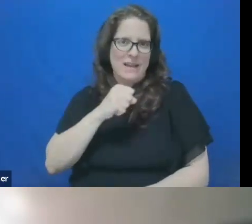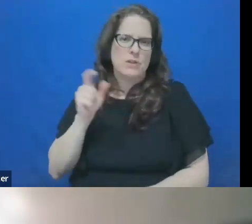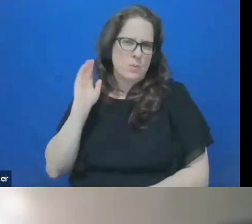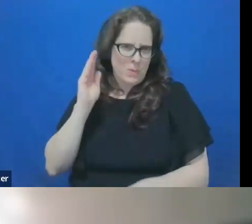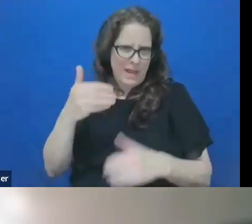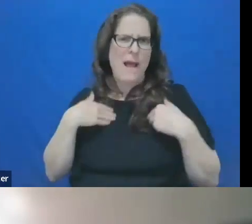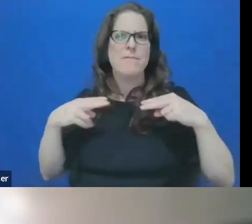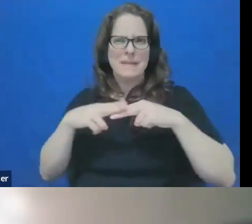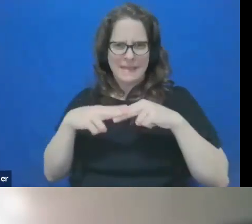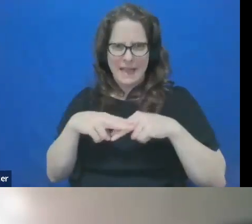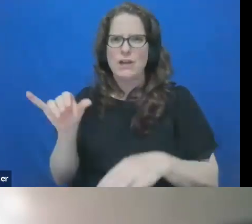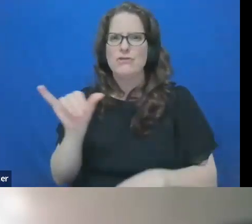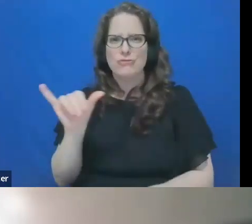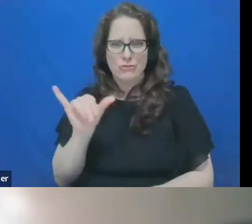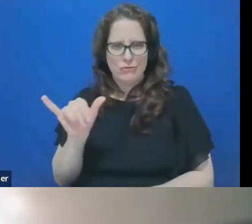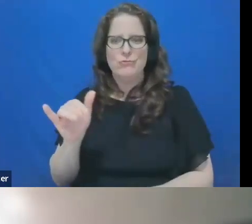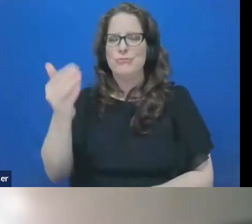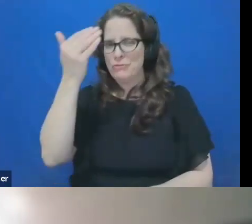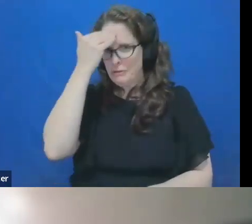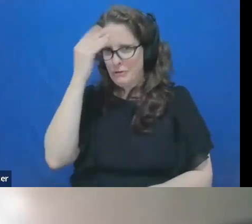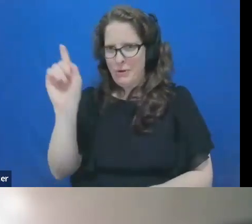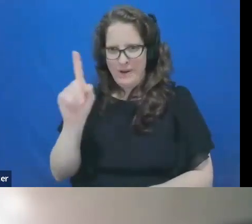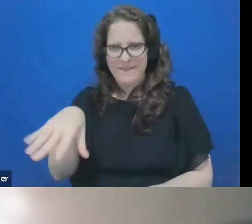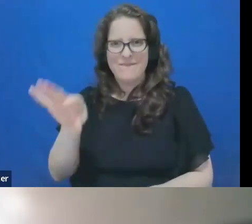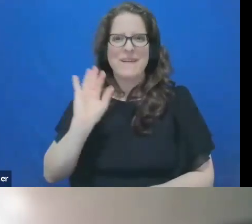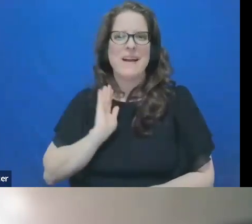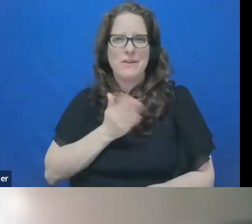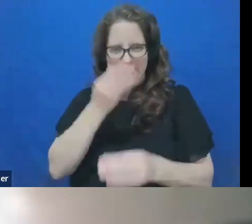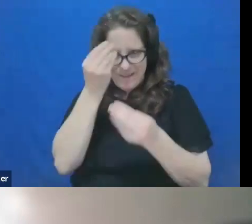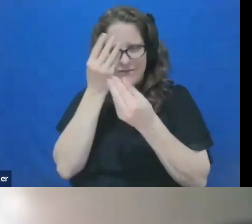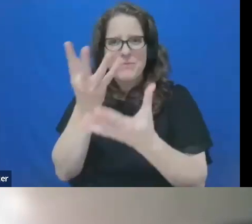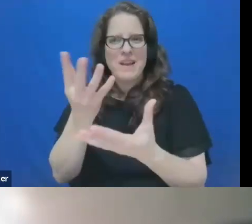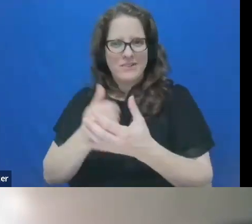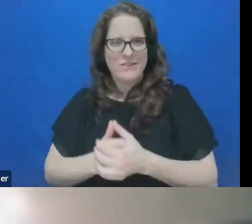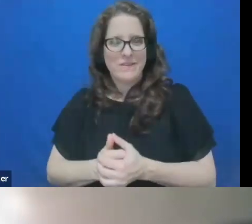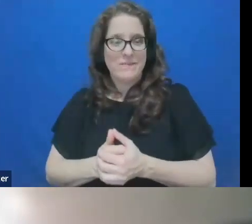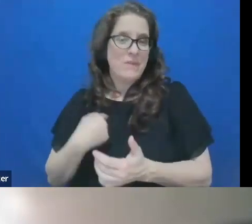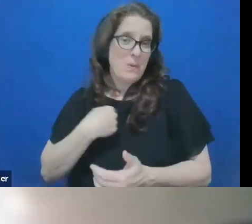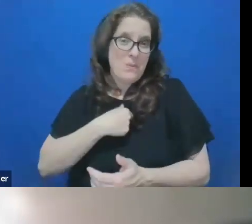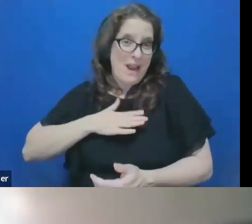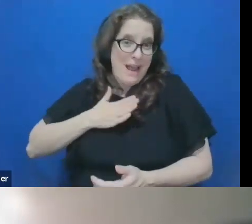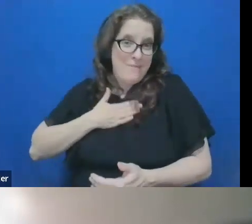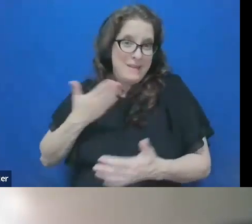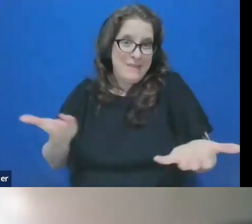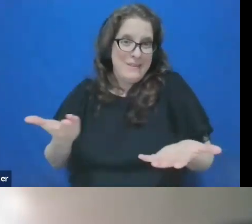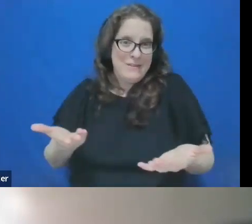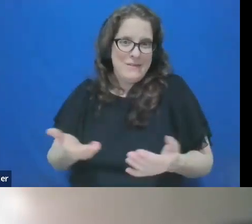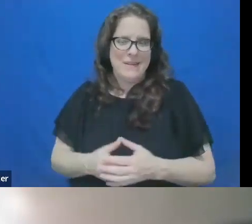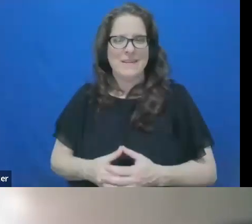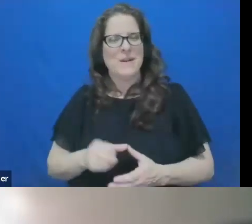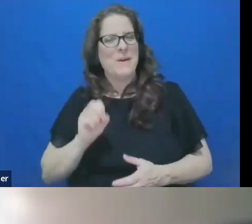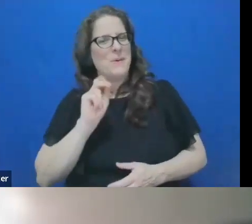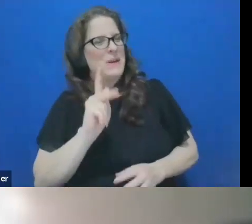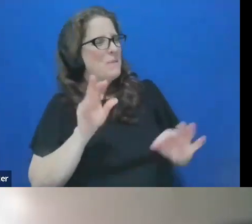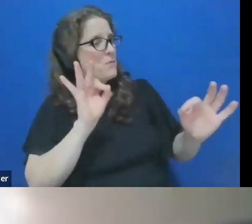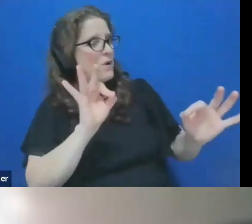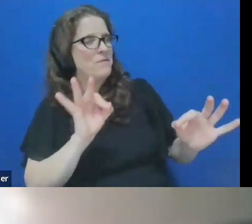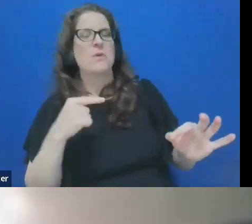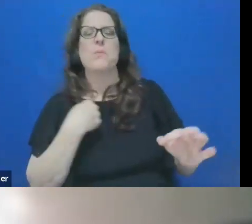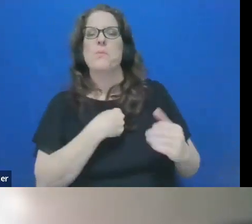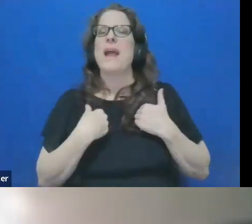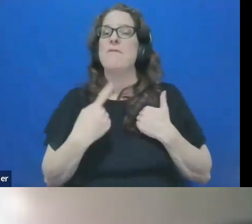they can know where to find us. And we're glad to be with you. Oh, perfect. Okay, so we got one